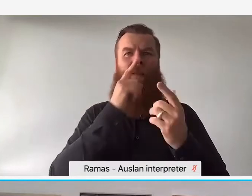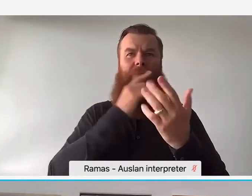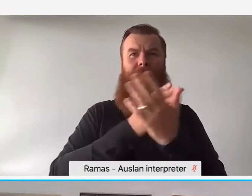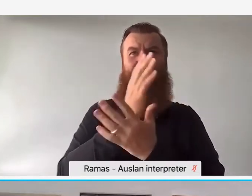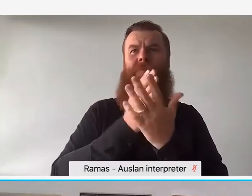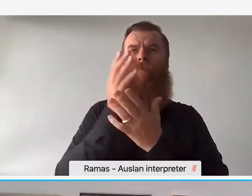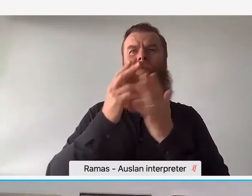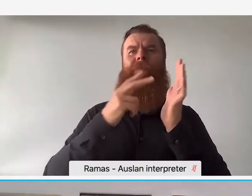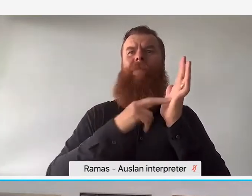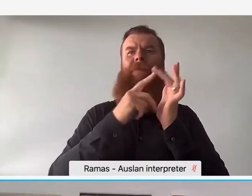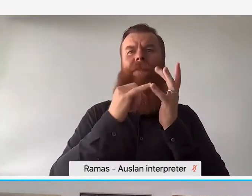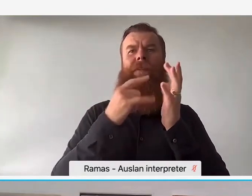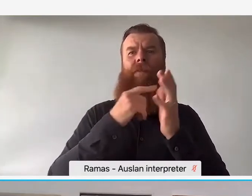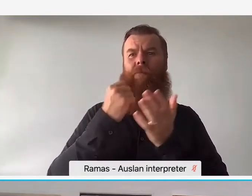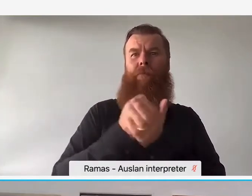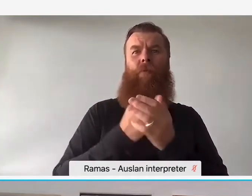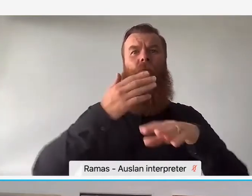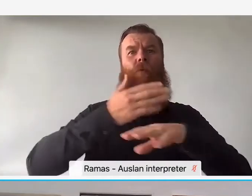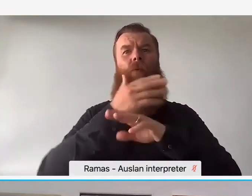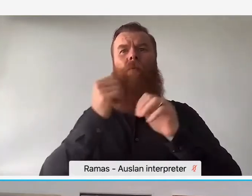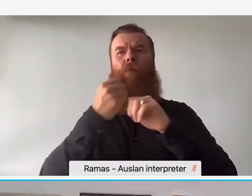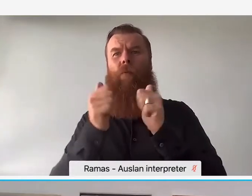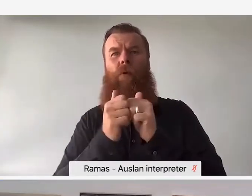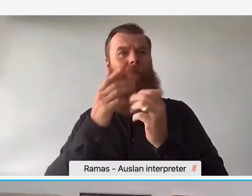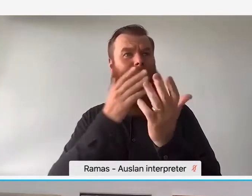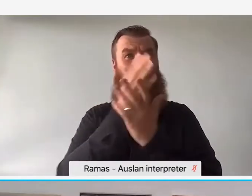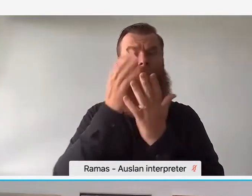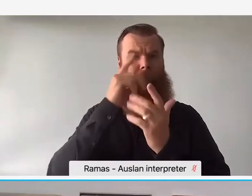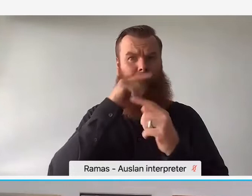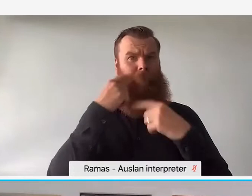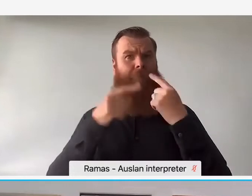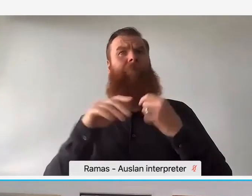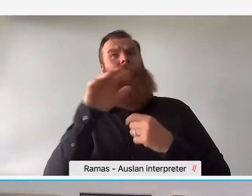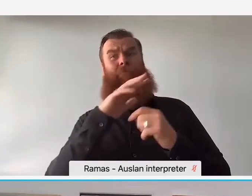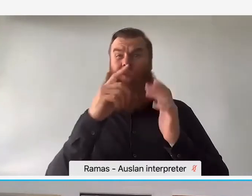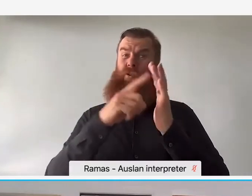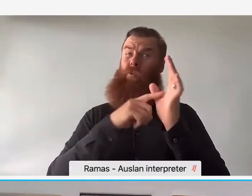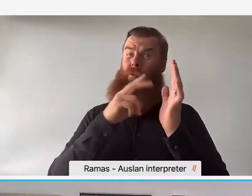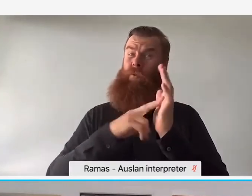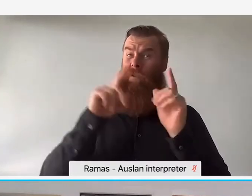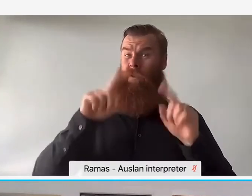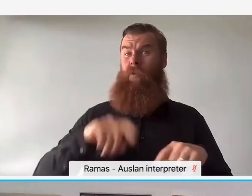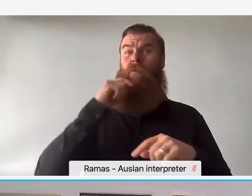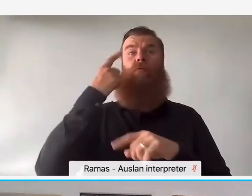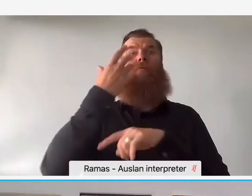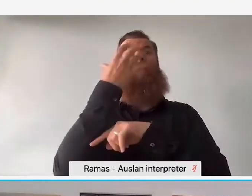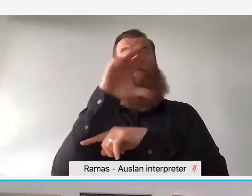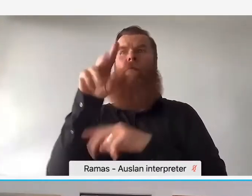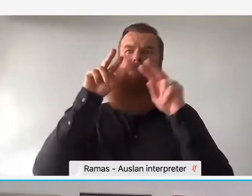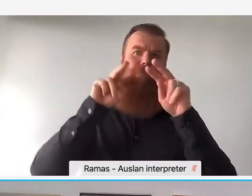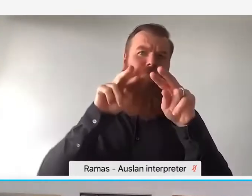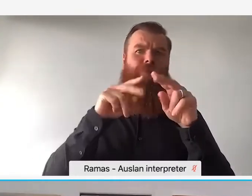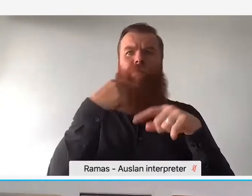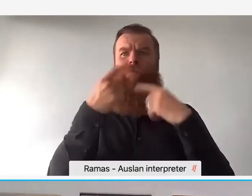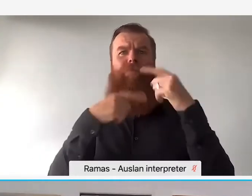agreements. So that will be something that we'll probably put together for January. So I encourage all of you that are